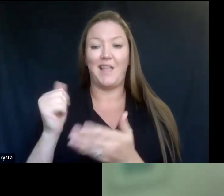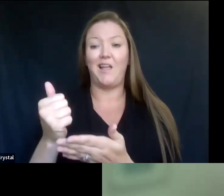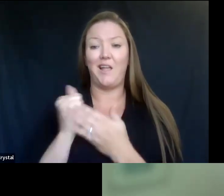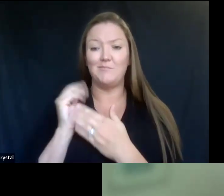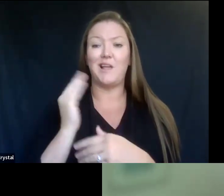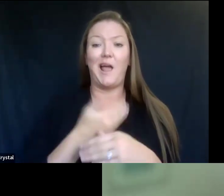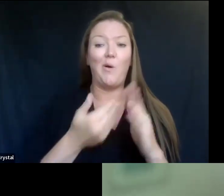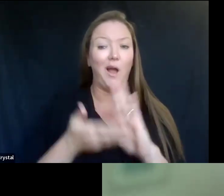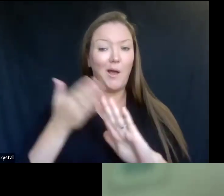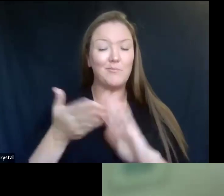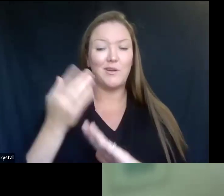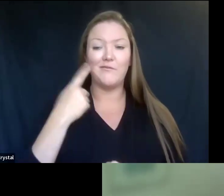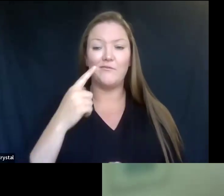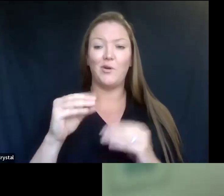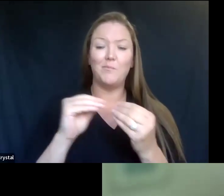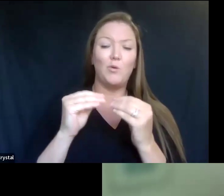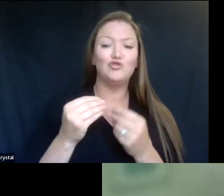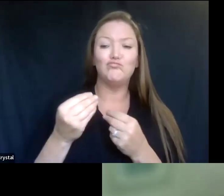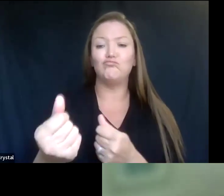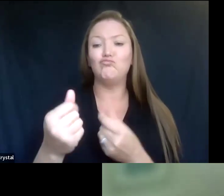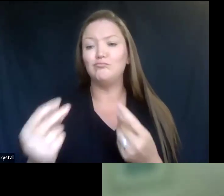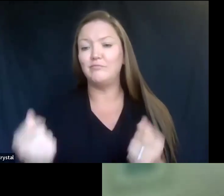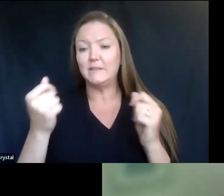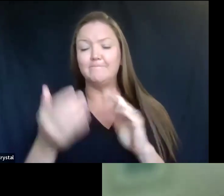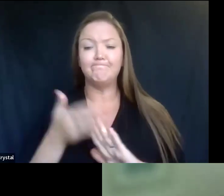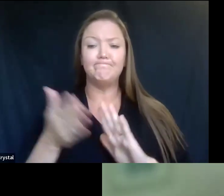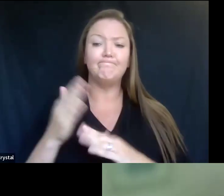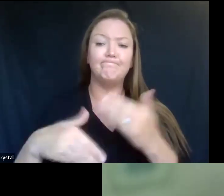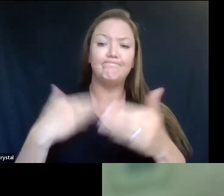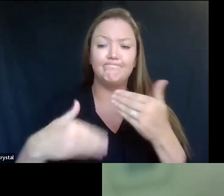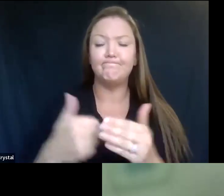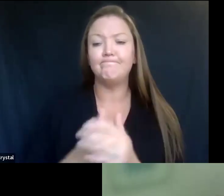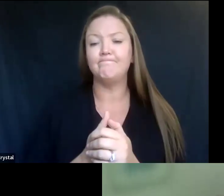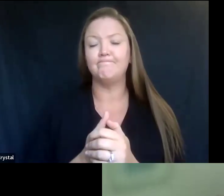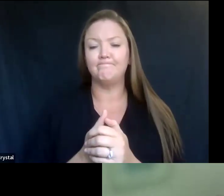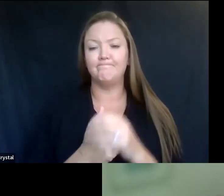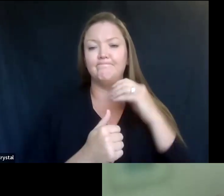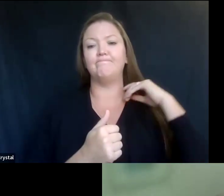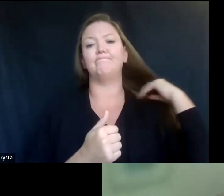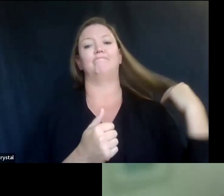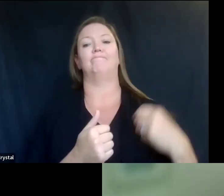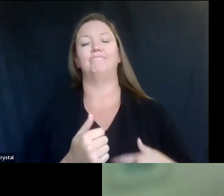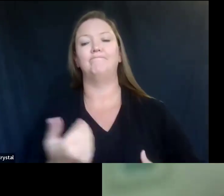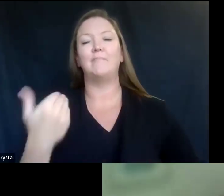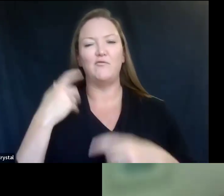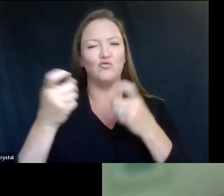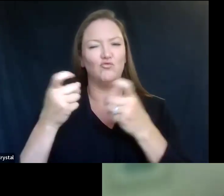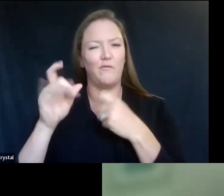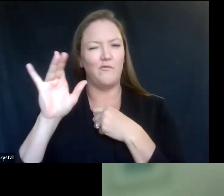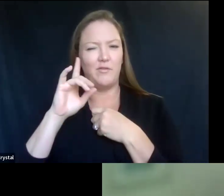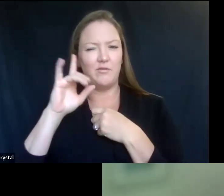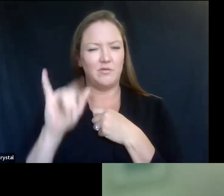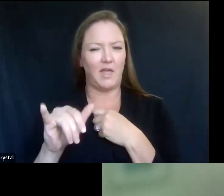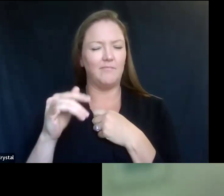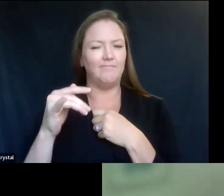our effectiveness and efficiency. And then there's also, and so when you think, so there's governance there and thinking about those risks internal for within